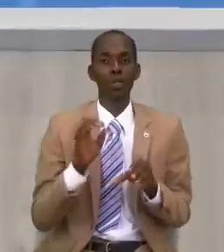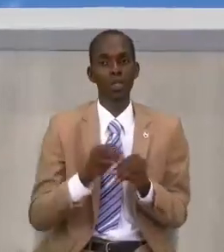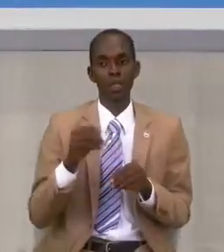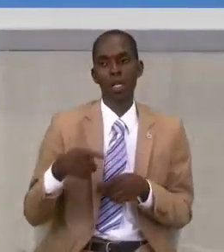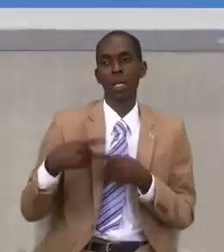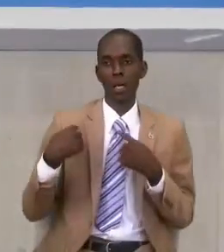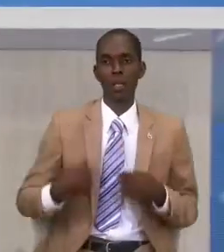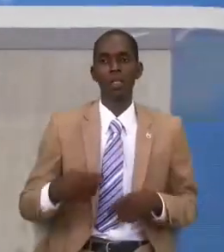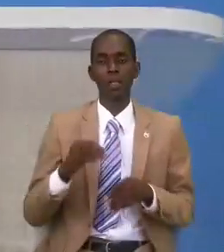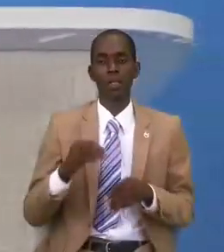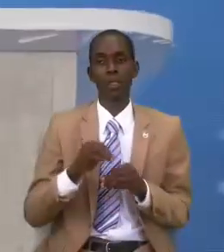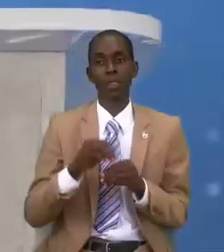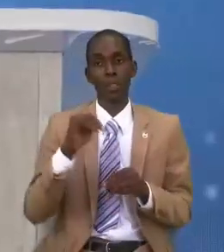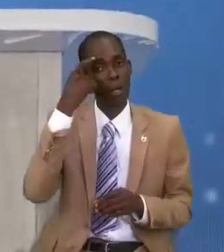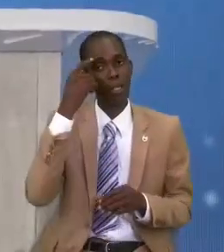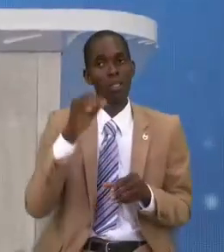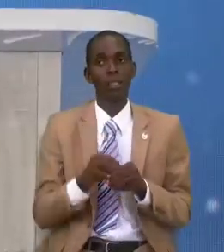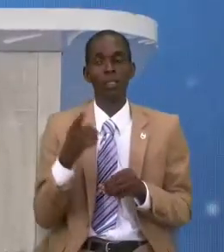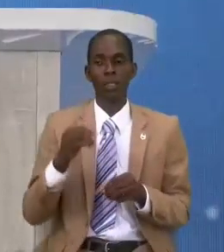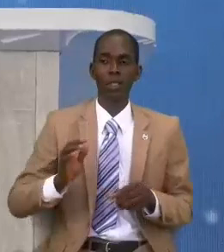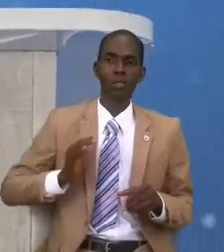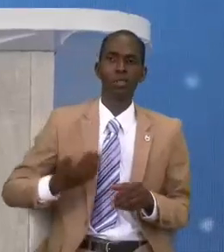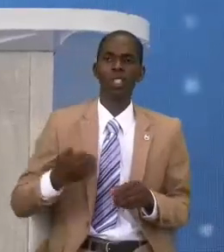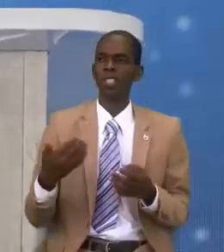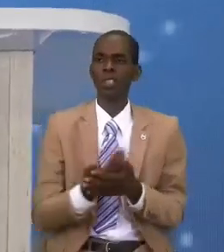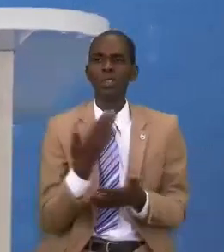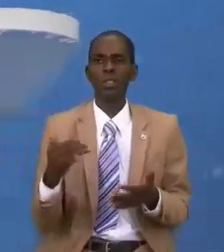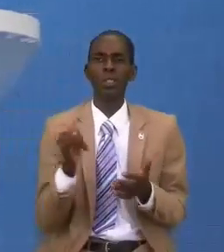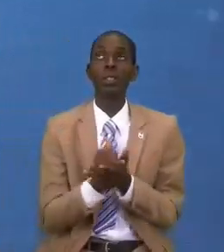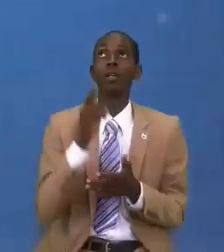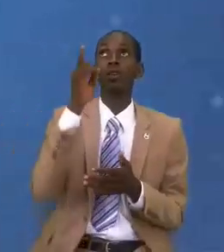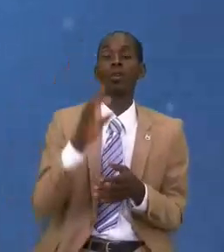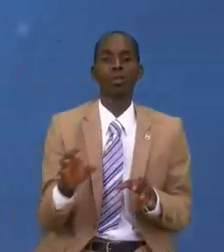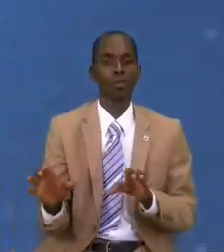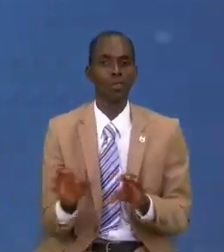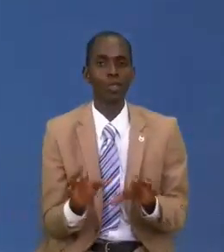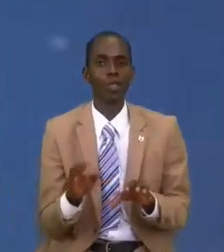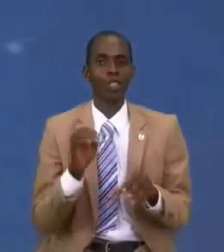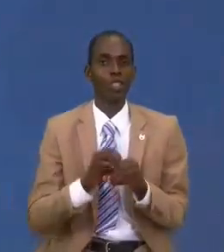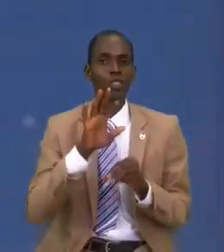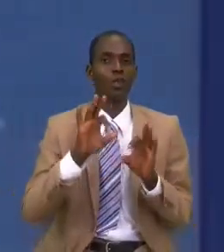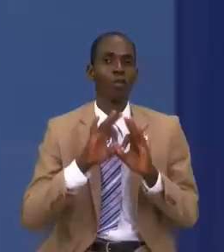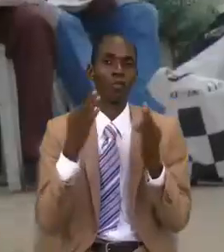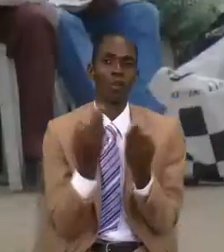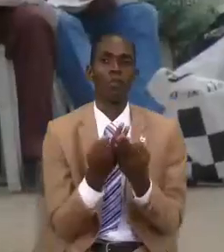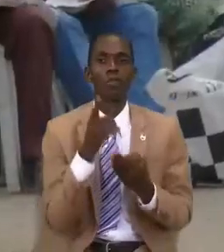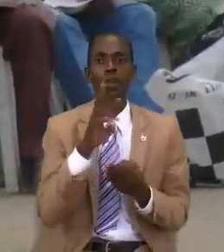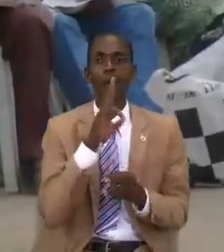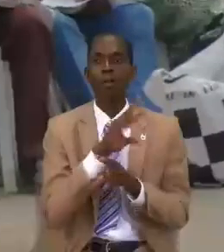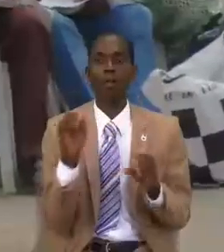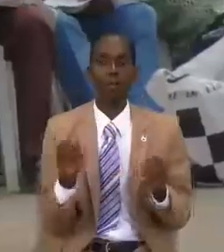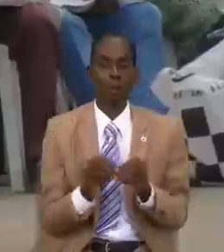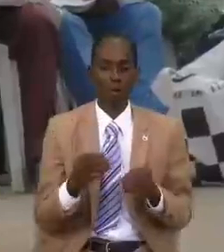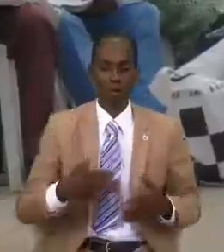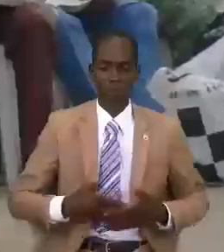new thing that God does in your family. You are no more barren. You are now a mother.